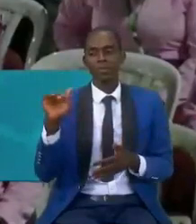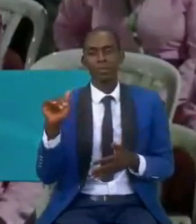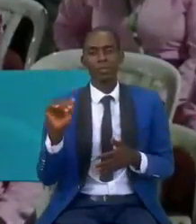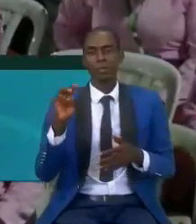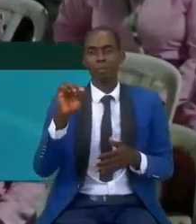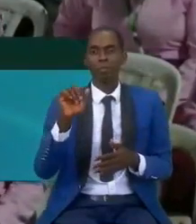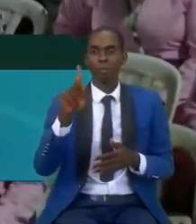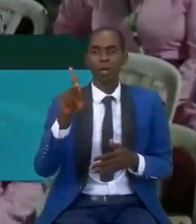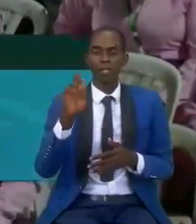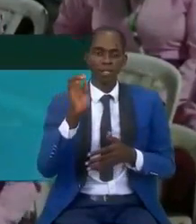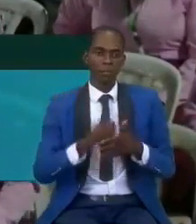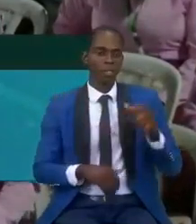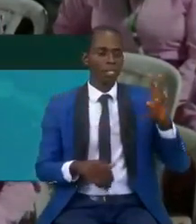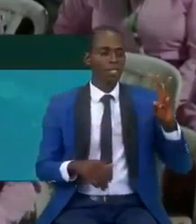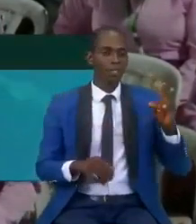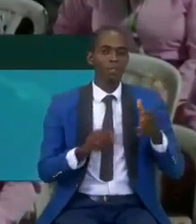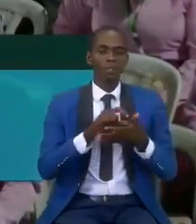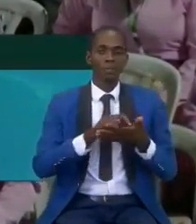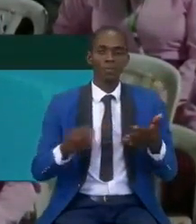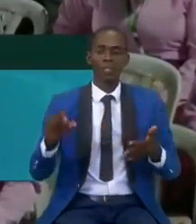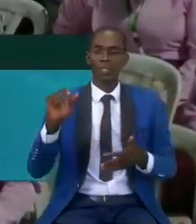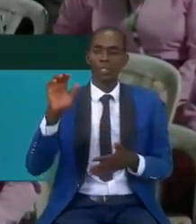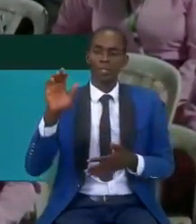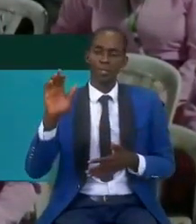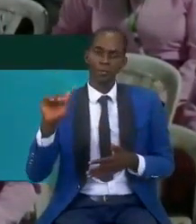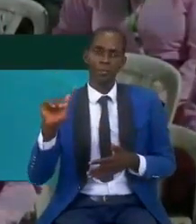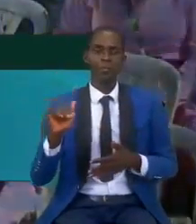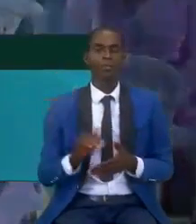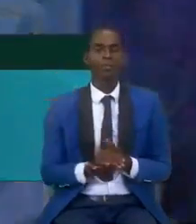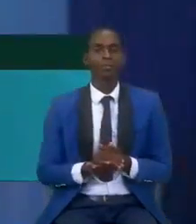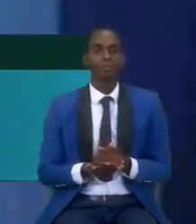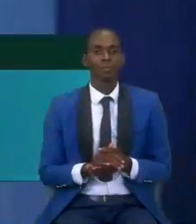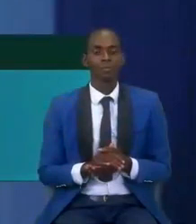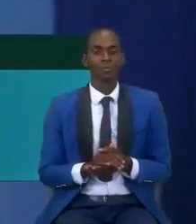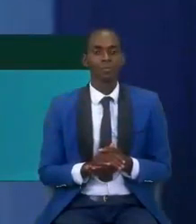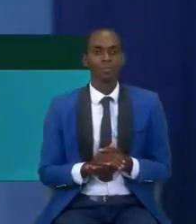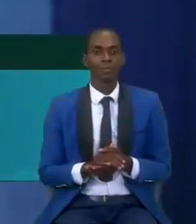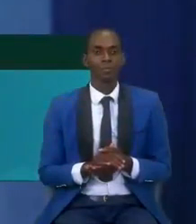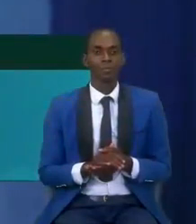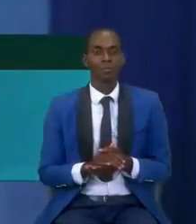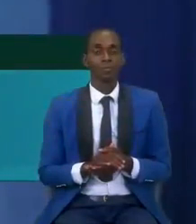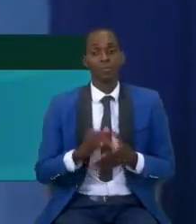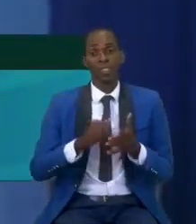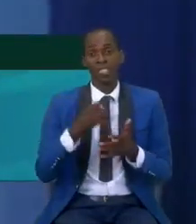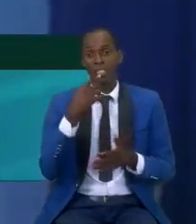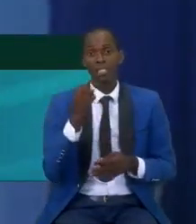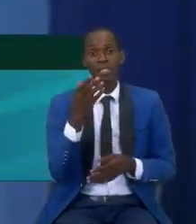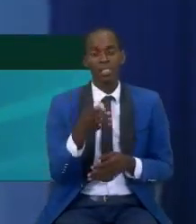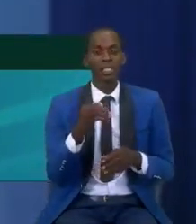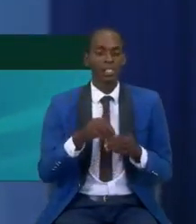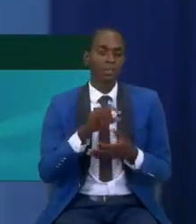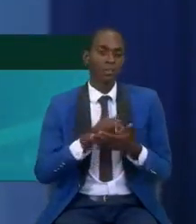at verse 15. It says in verse 15, and he said unto them, go